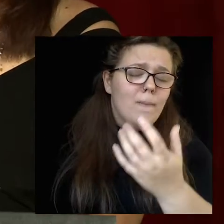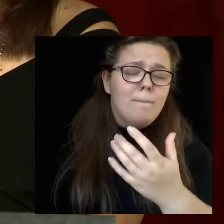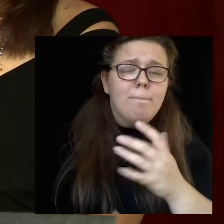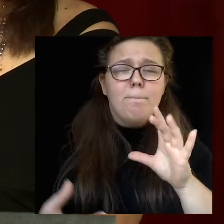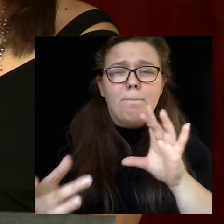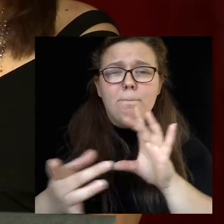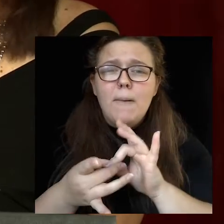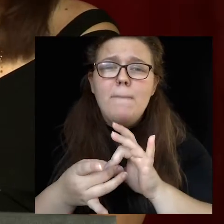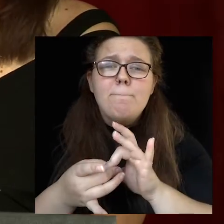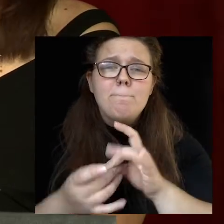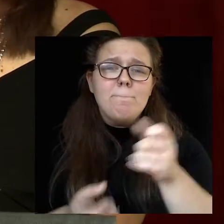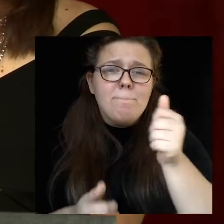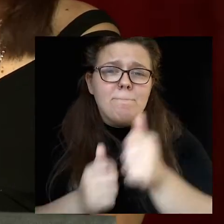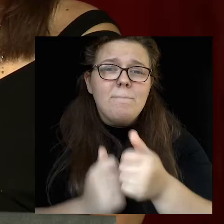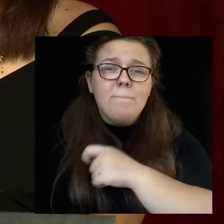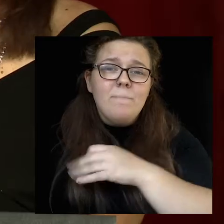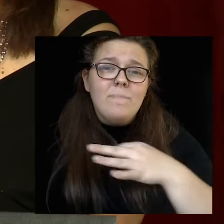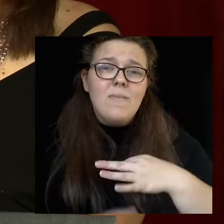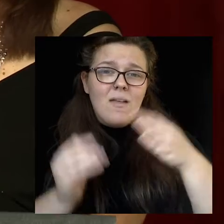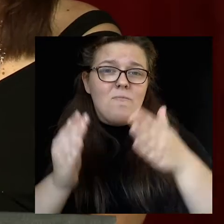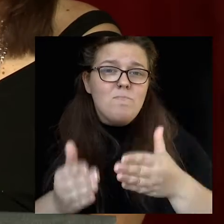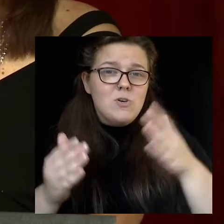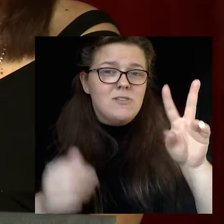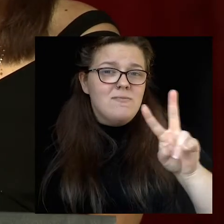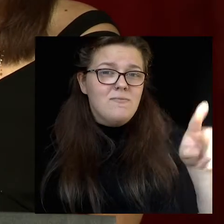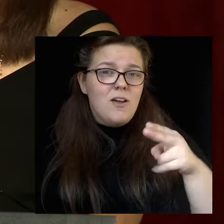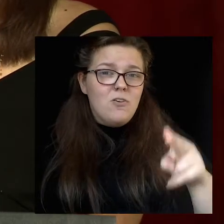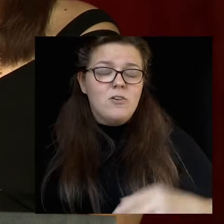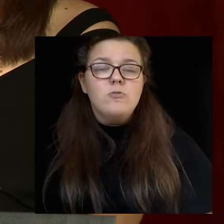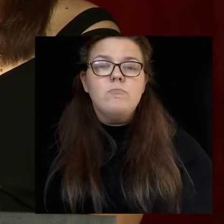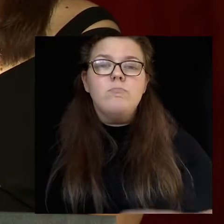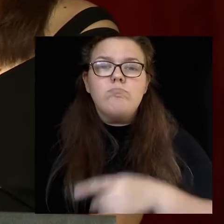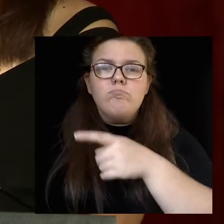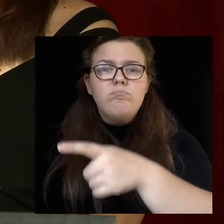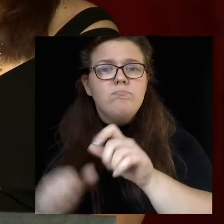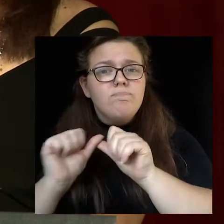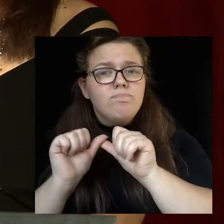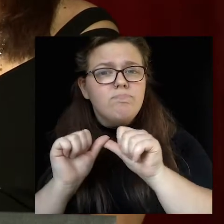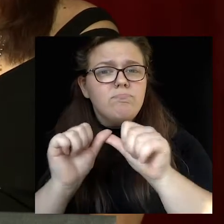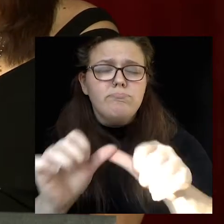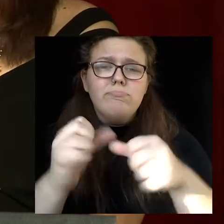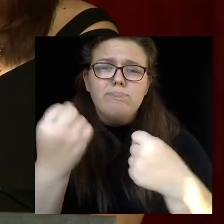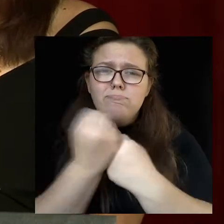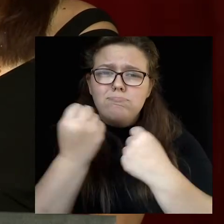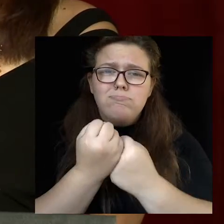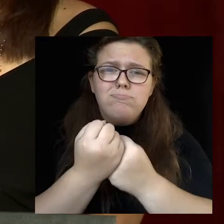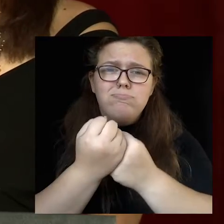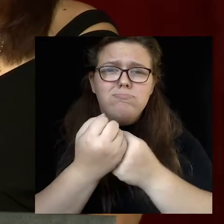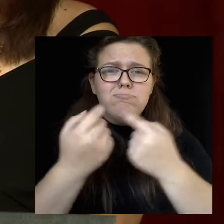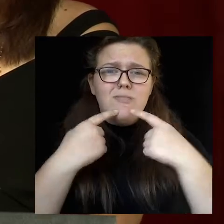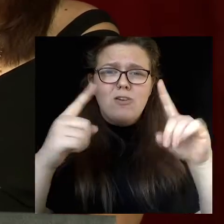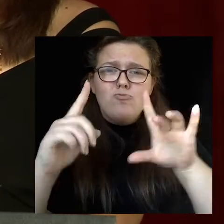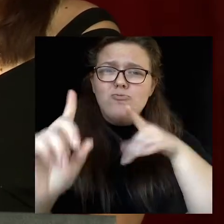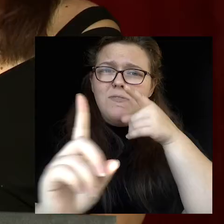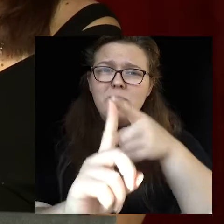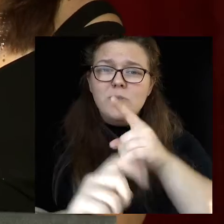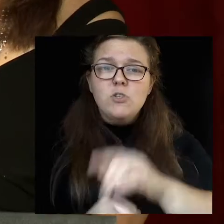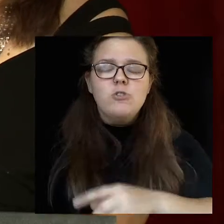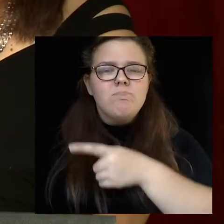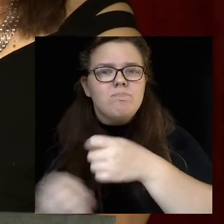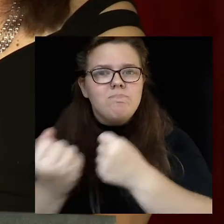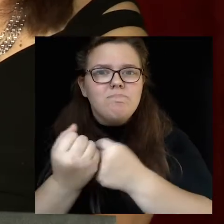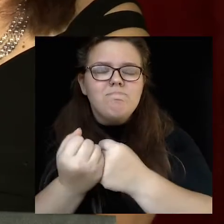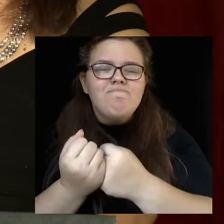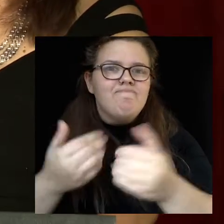warmth and a connection to every staff person at Vera House. He has remained dedicated to our mission and offered